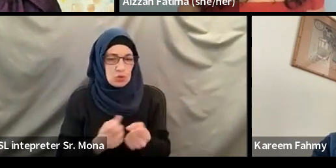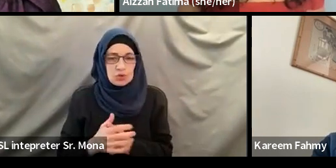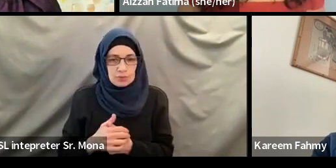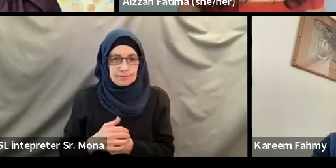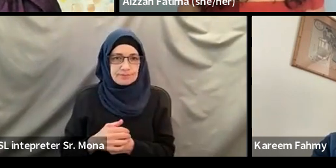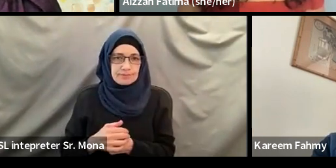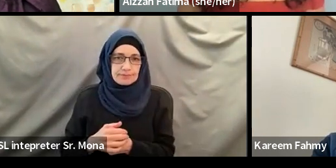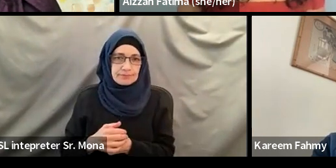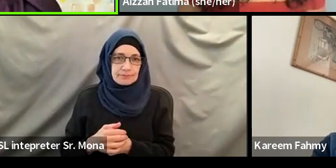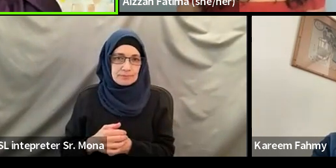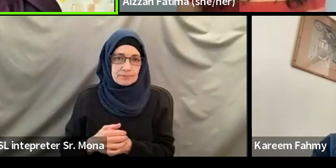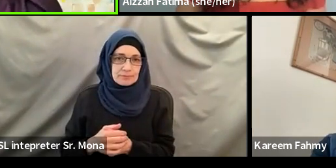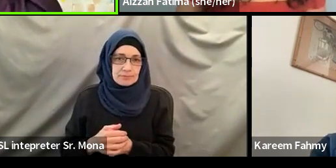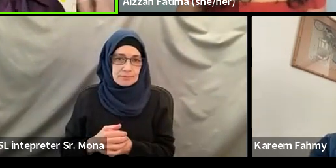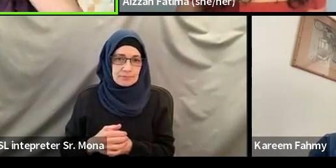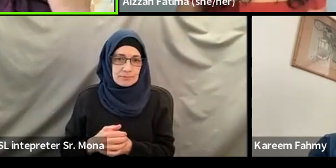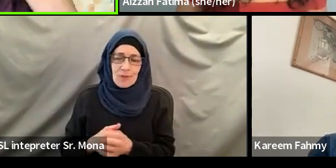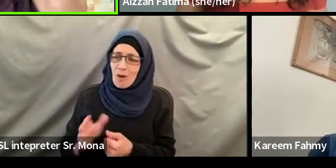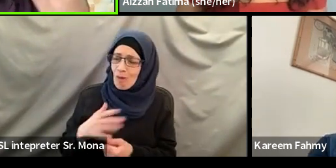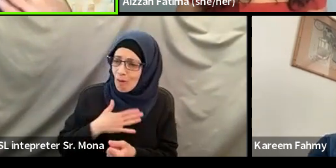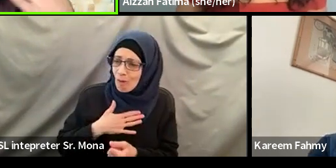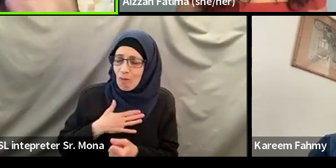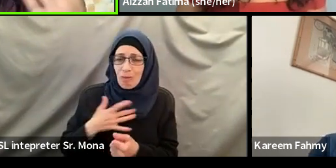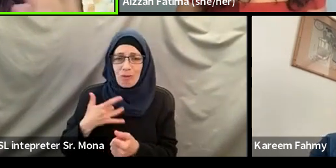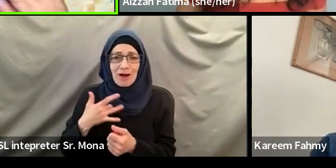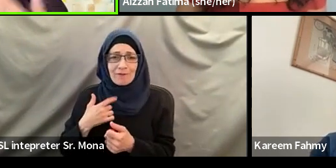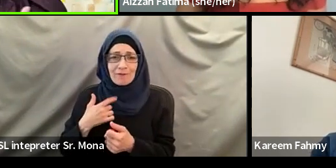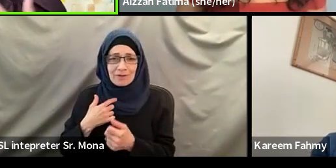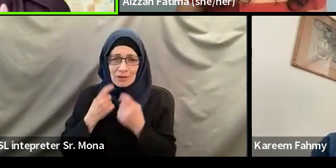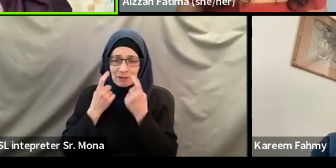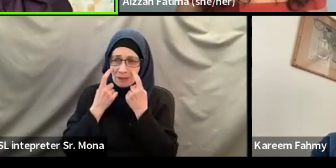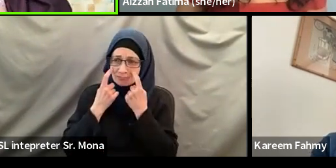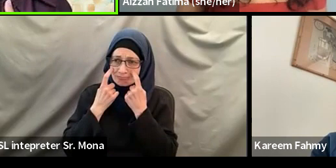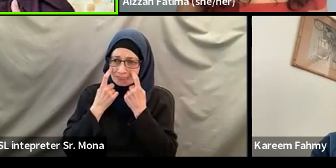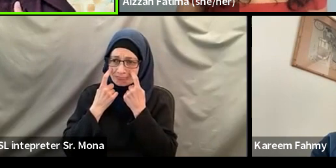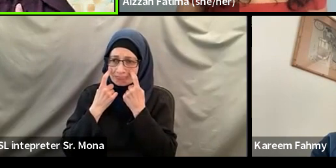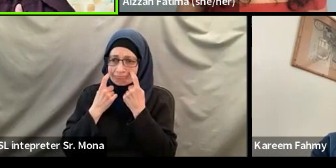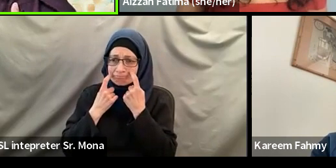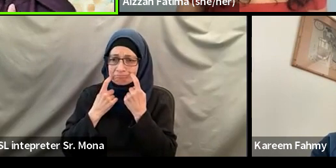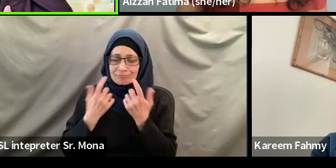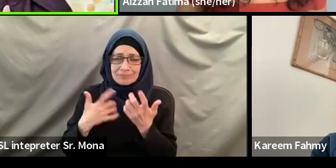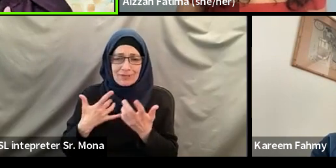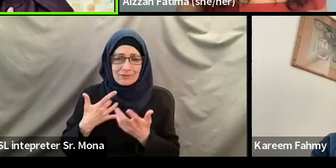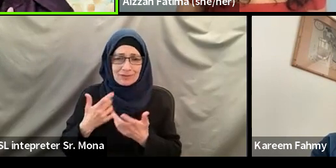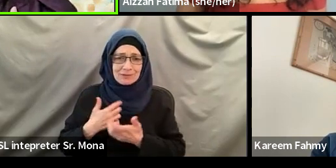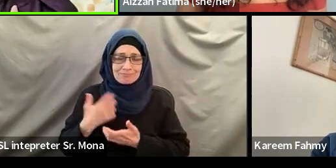Sorry. You're gonna make me tear up over here while I'm supposed to be moderating.